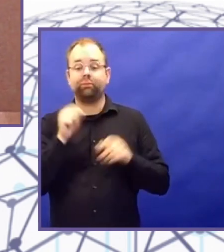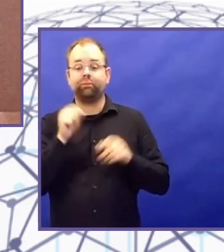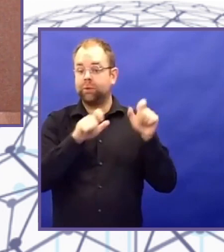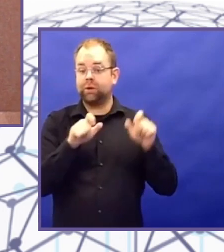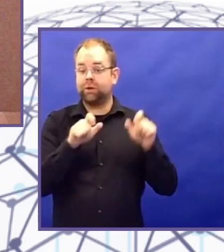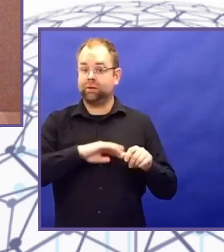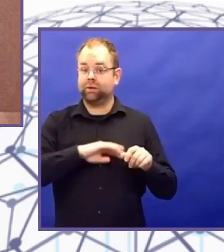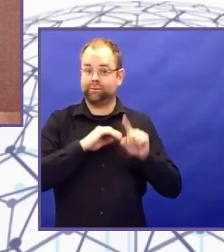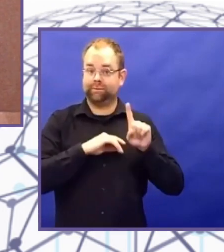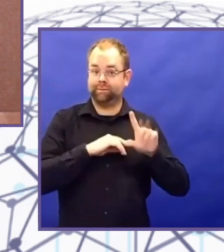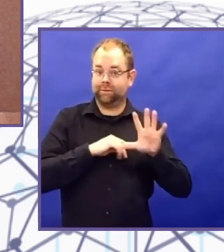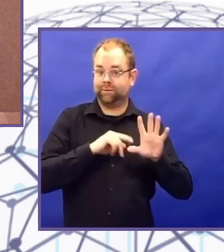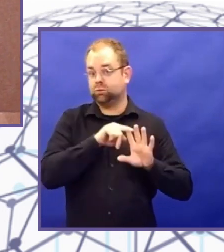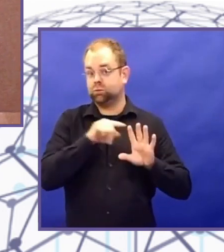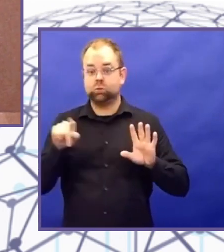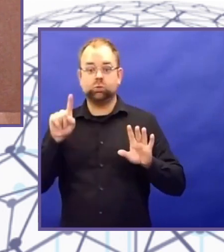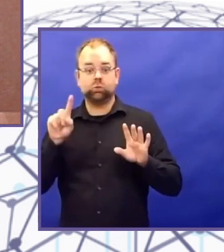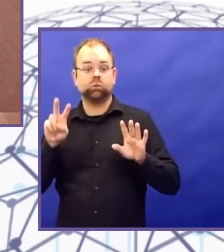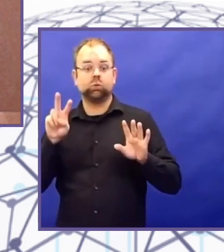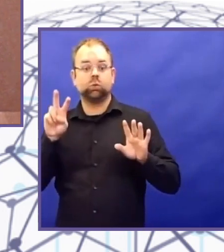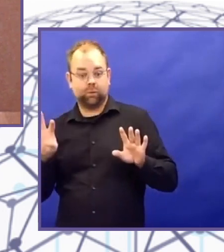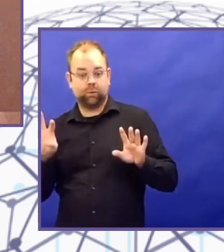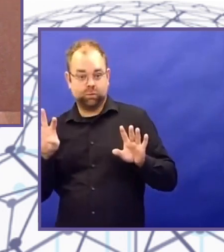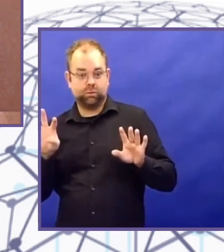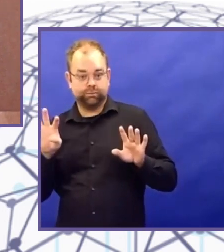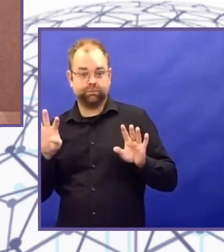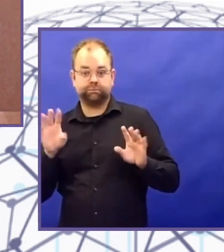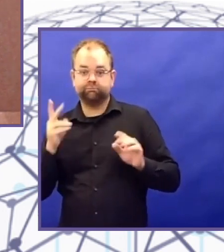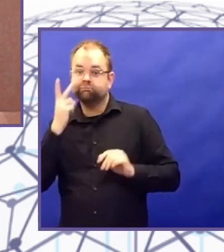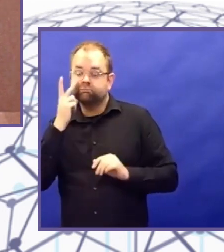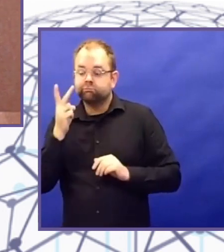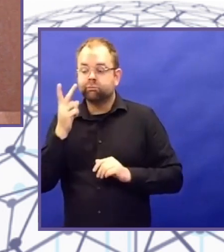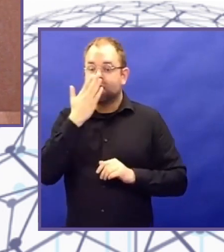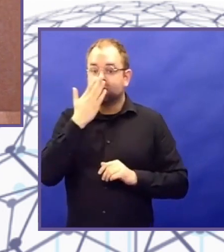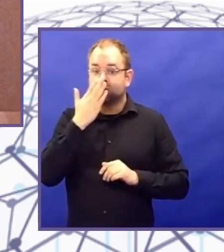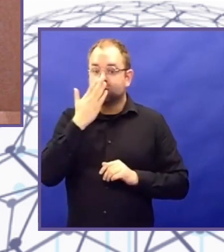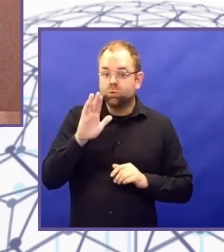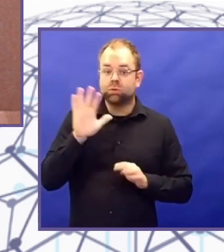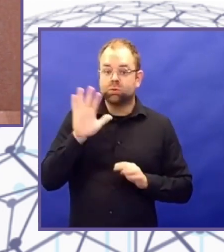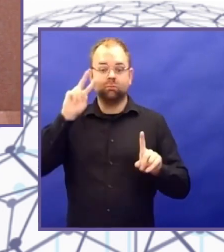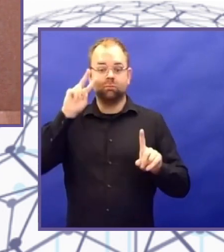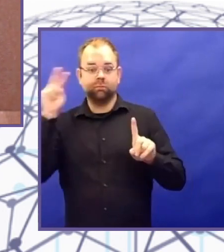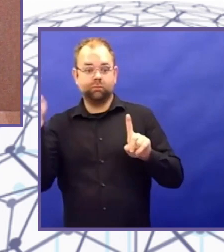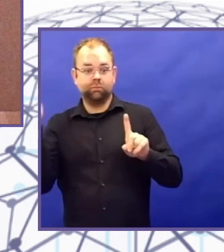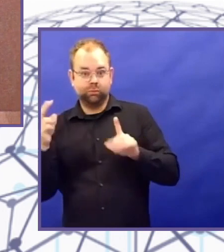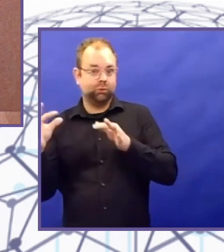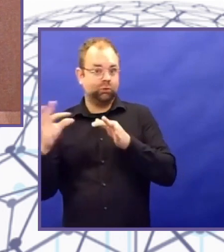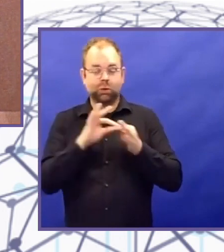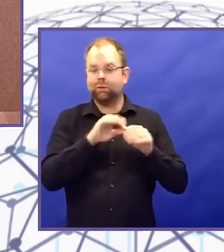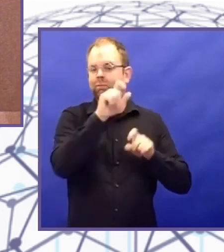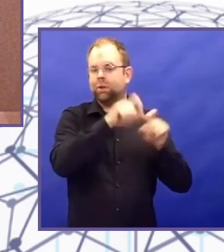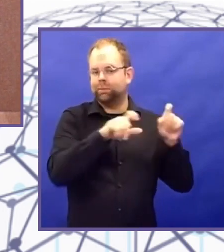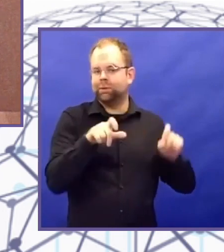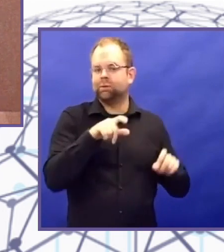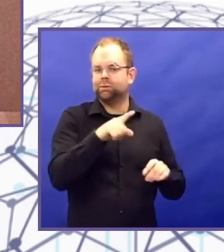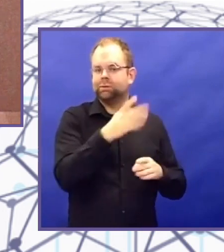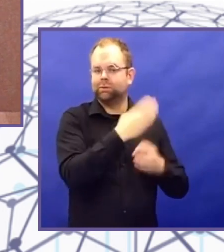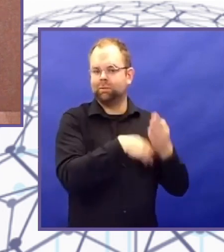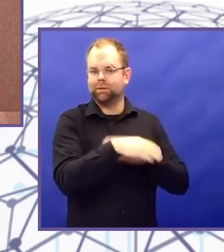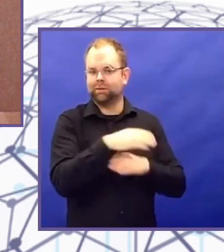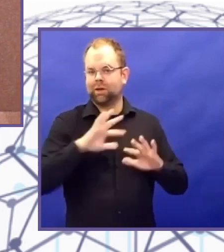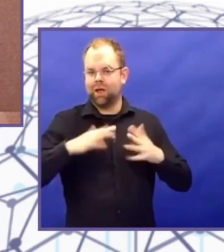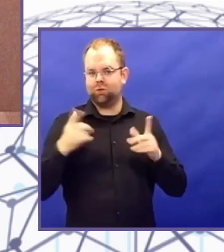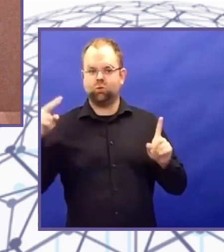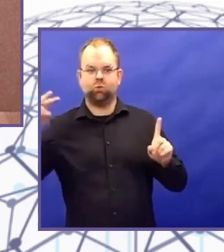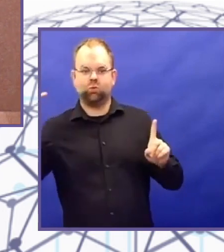it really felt like you were sitting in an incredibly creative space. I'd heard them present